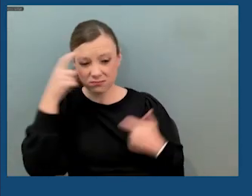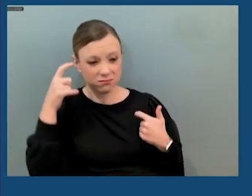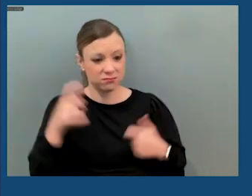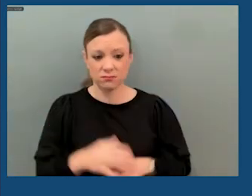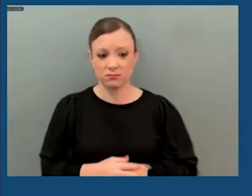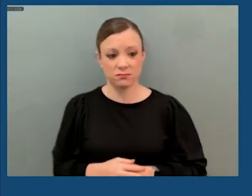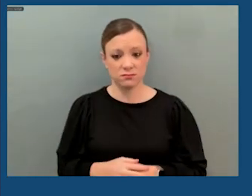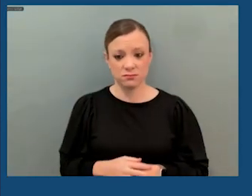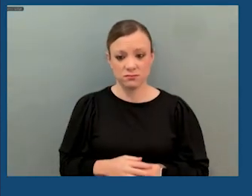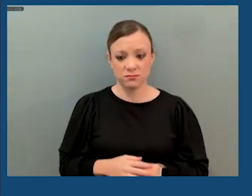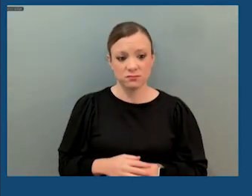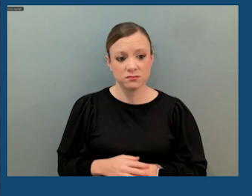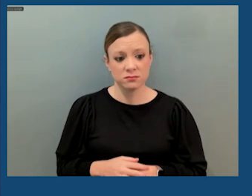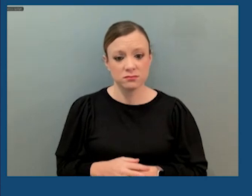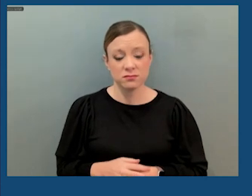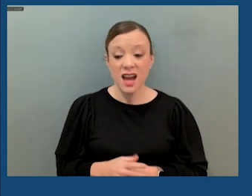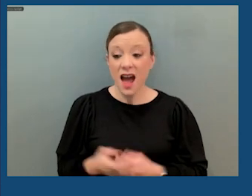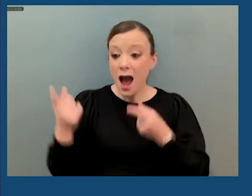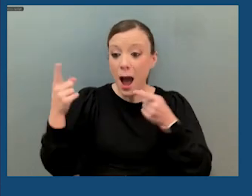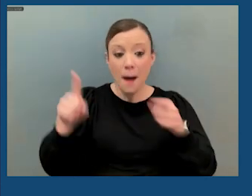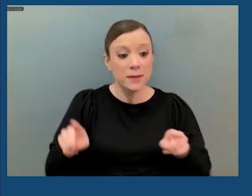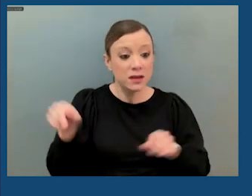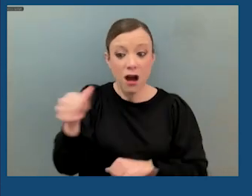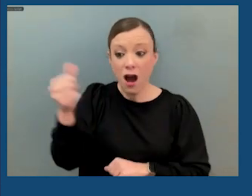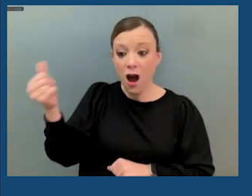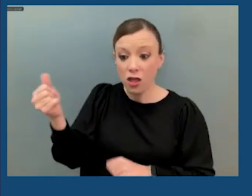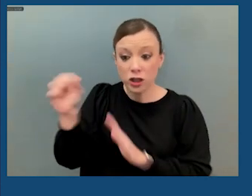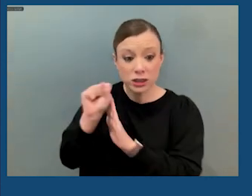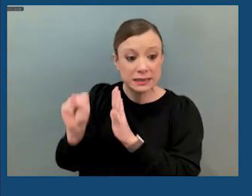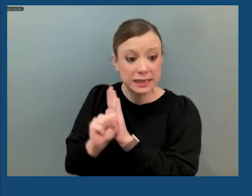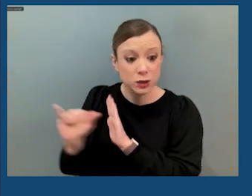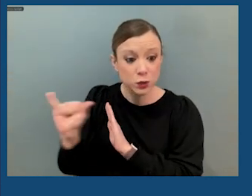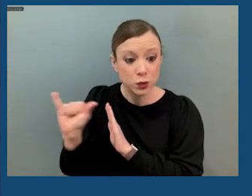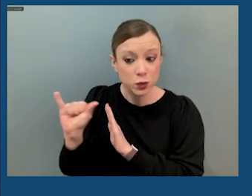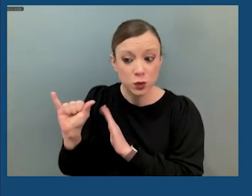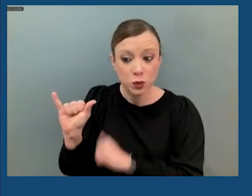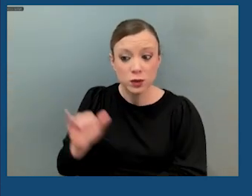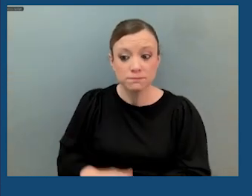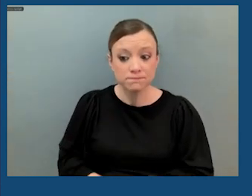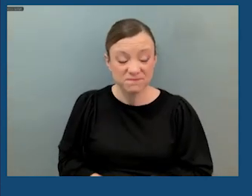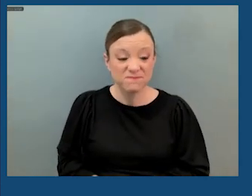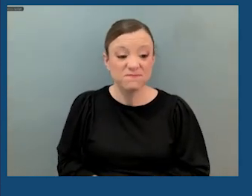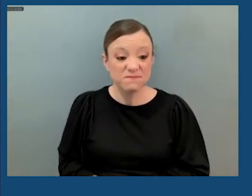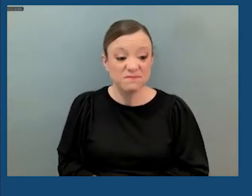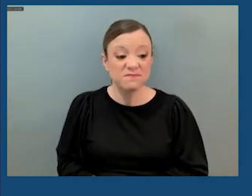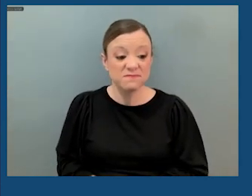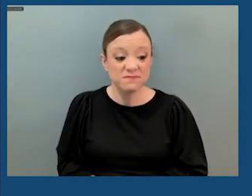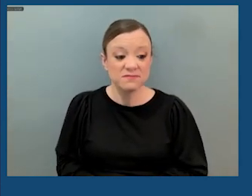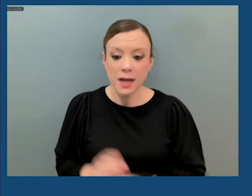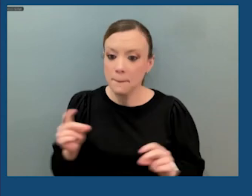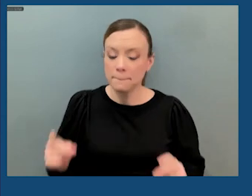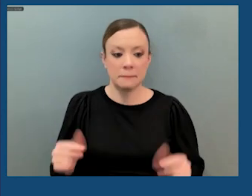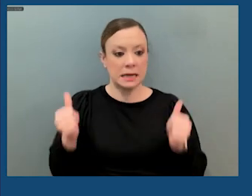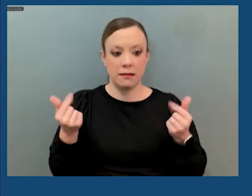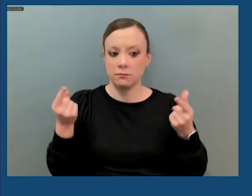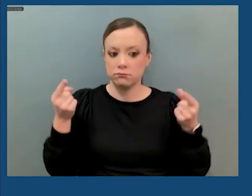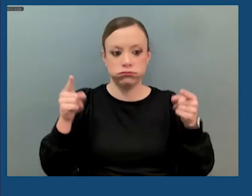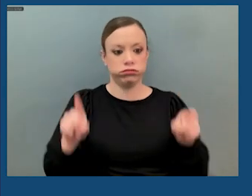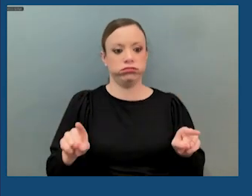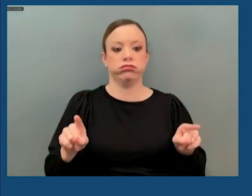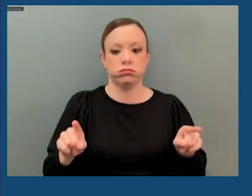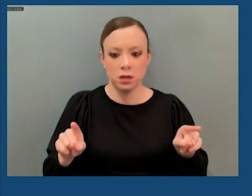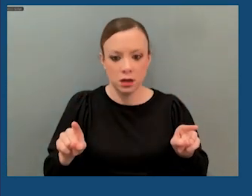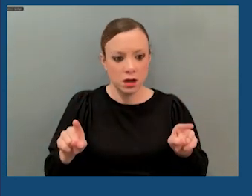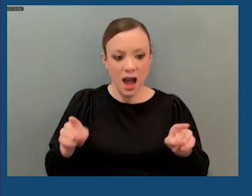It happens in other states. I didn't think it would happen here, and it did. And immediately in the aftermath, we got together,